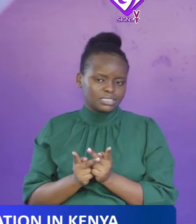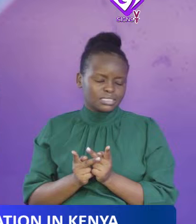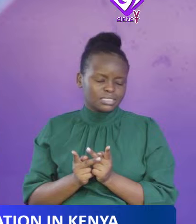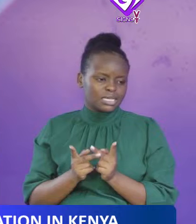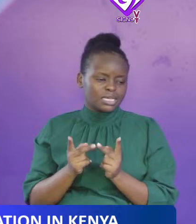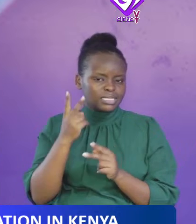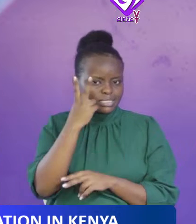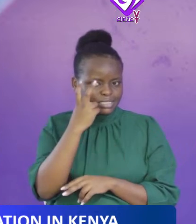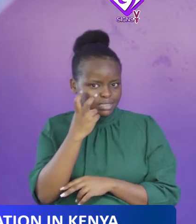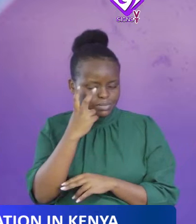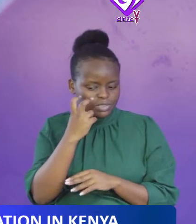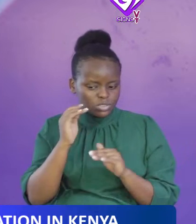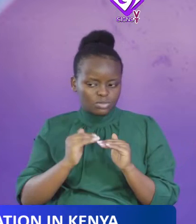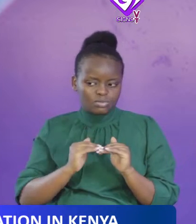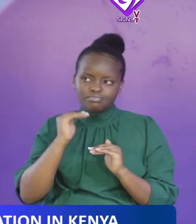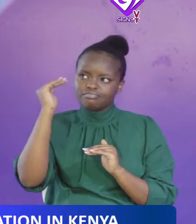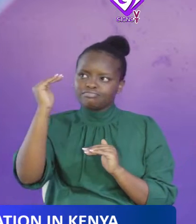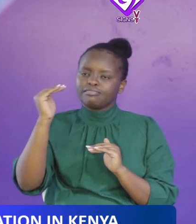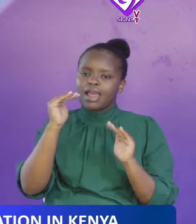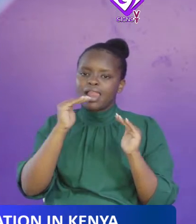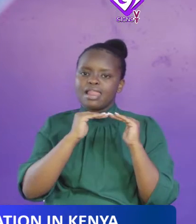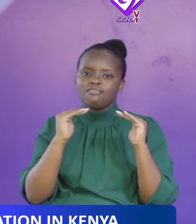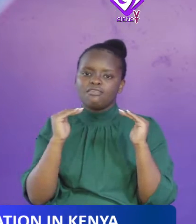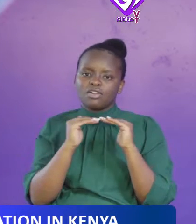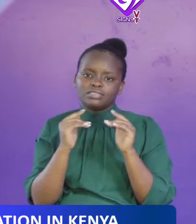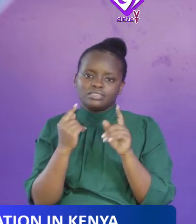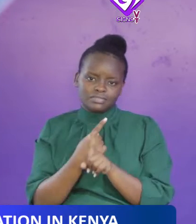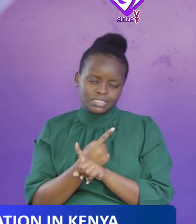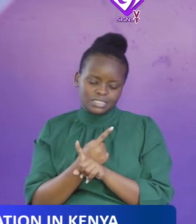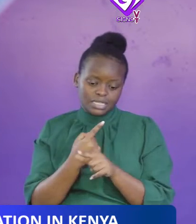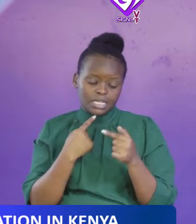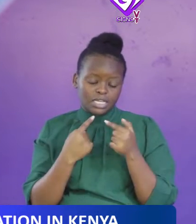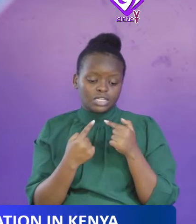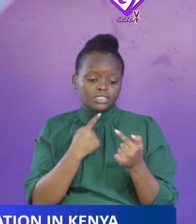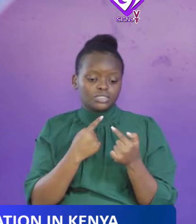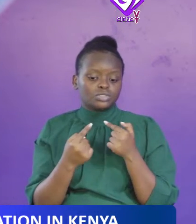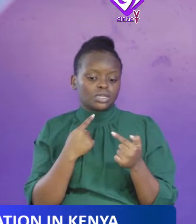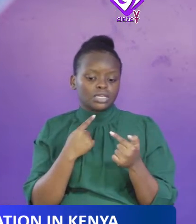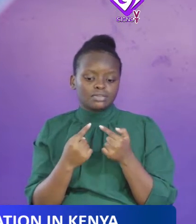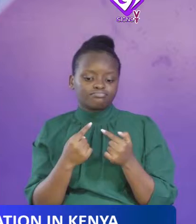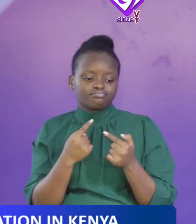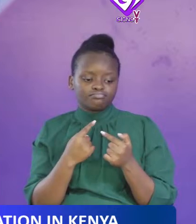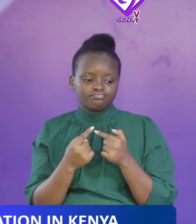has gone to another level. I was talking to